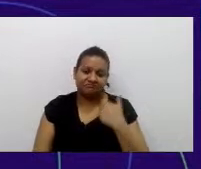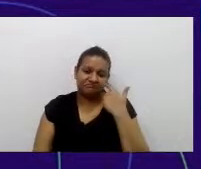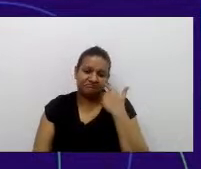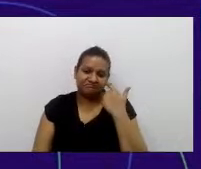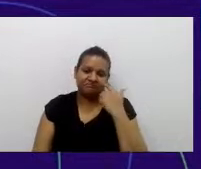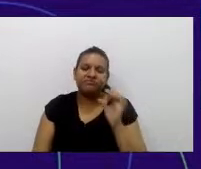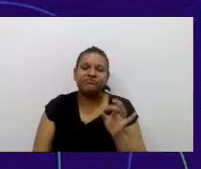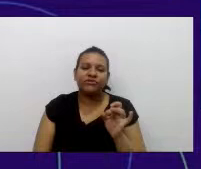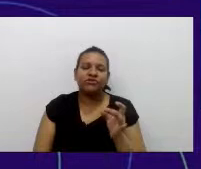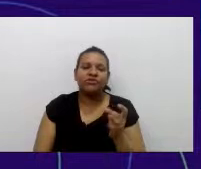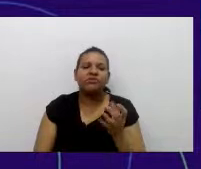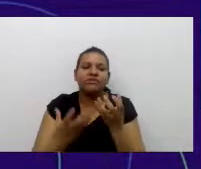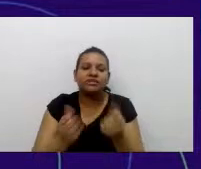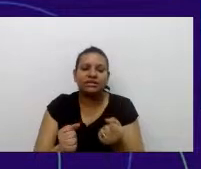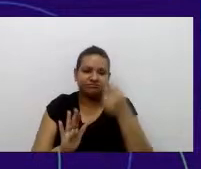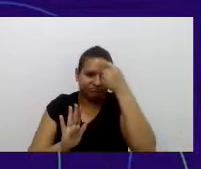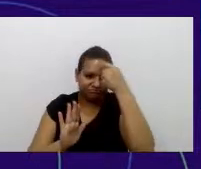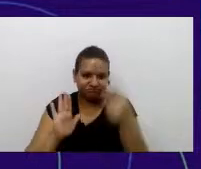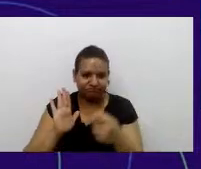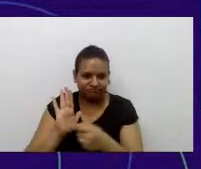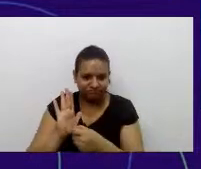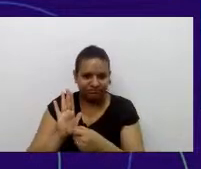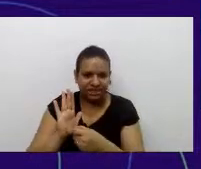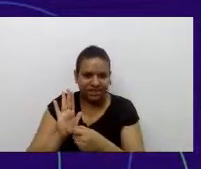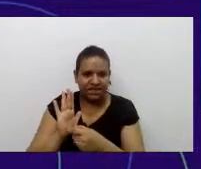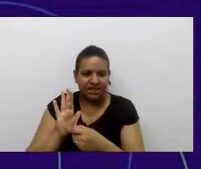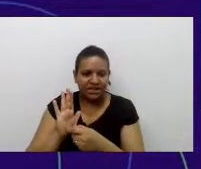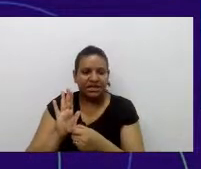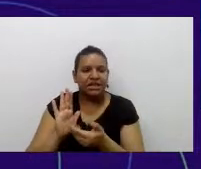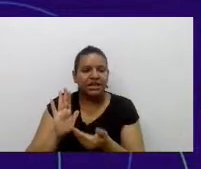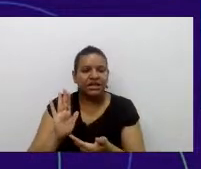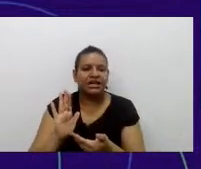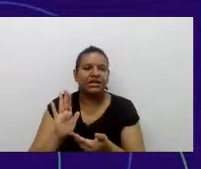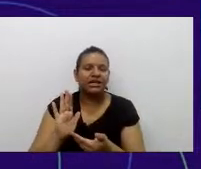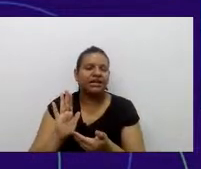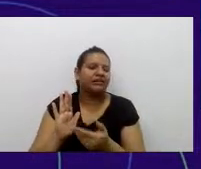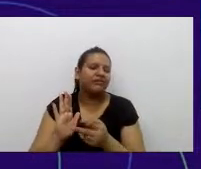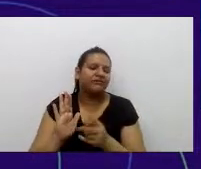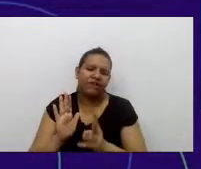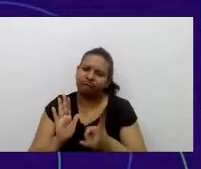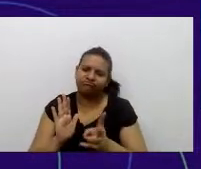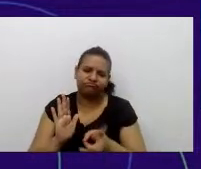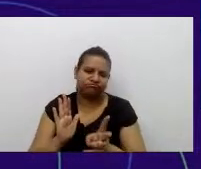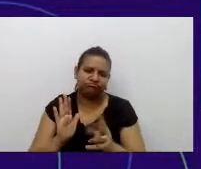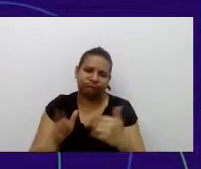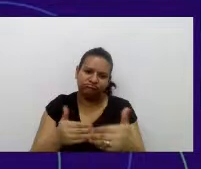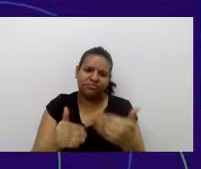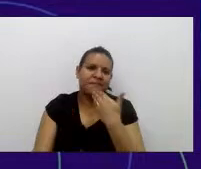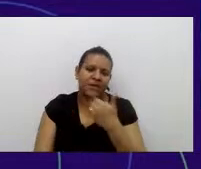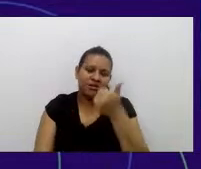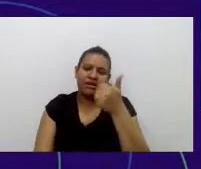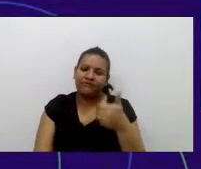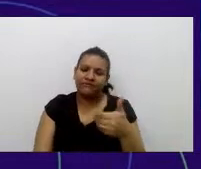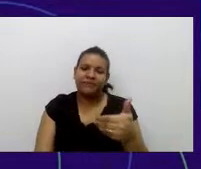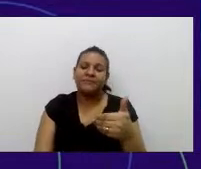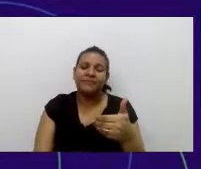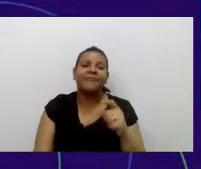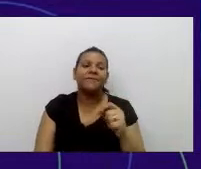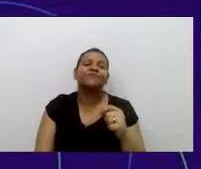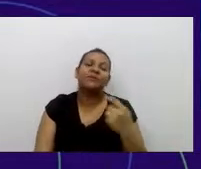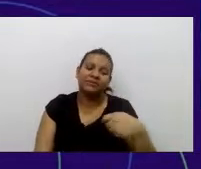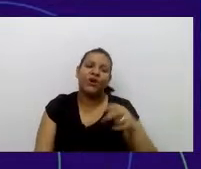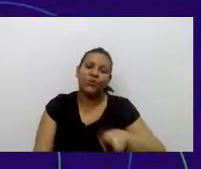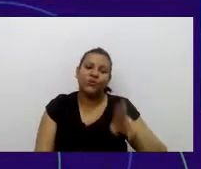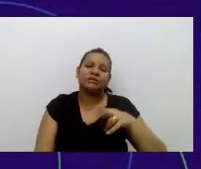even better. That using it really does not require a lot. Just take a step-by-step approach. Your prompt engineering